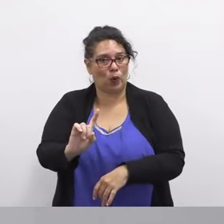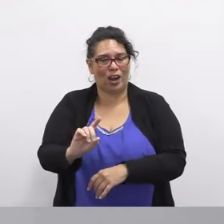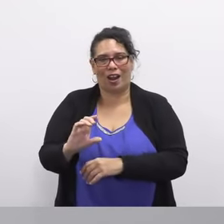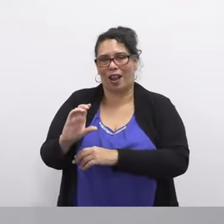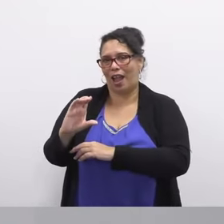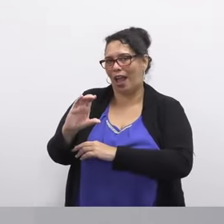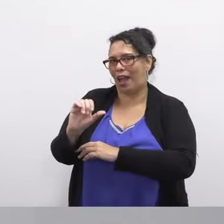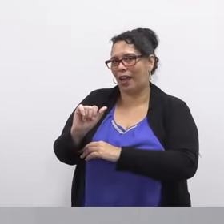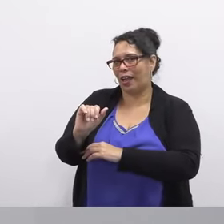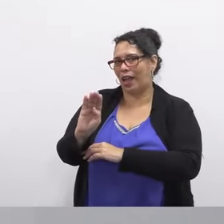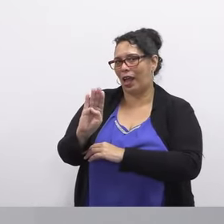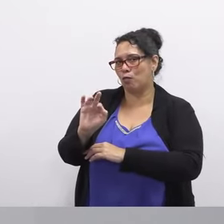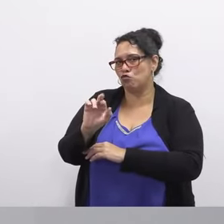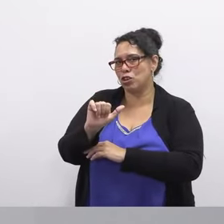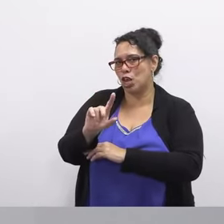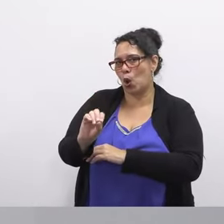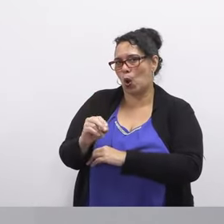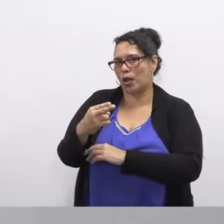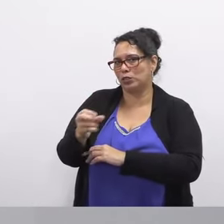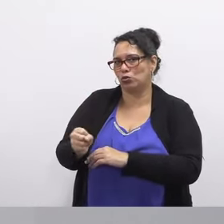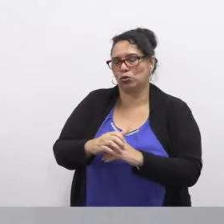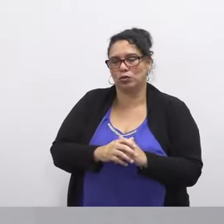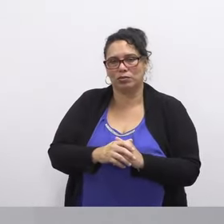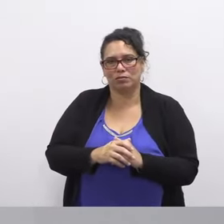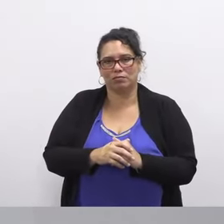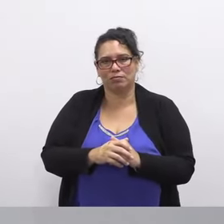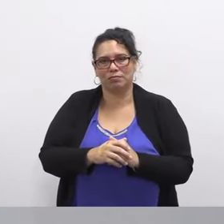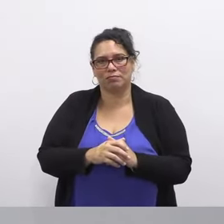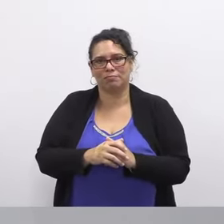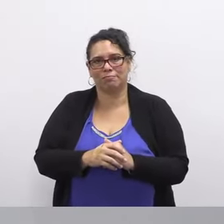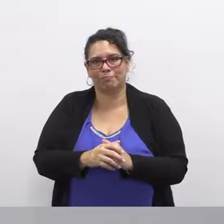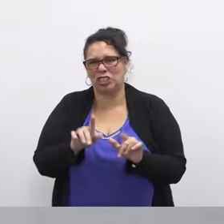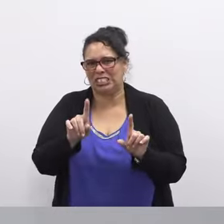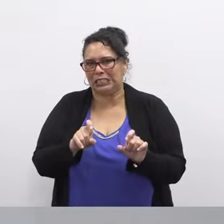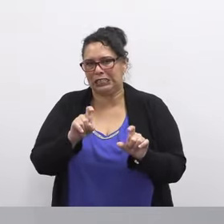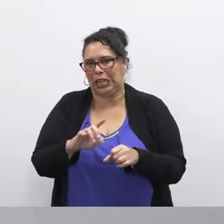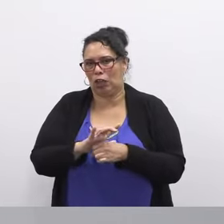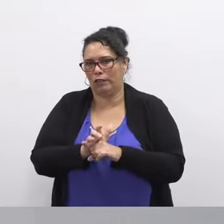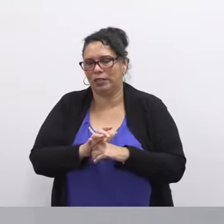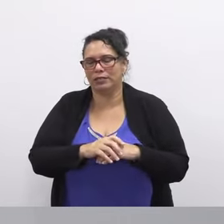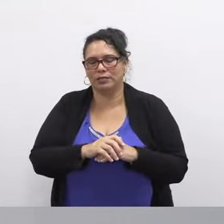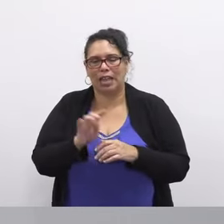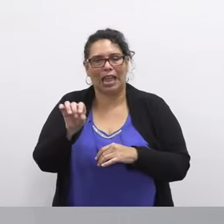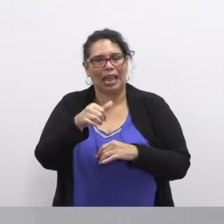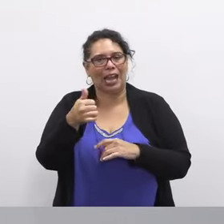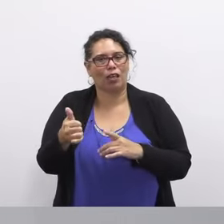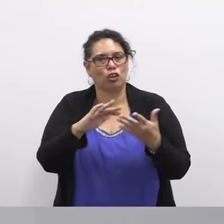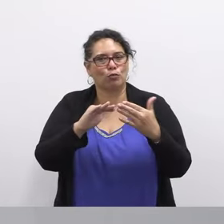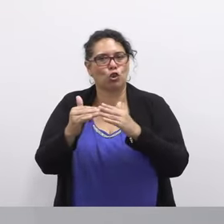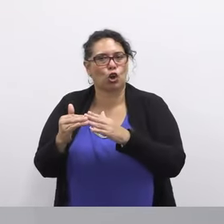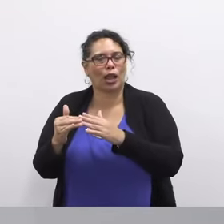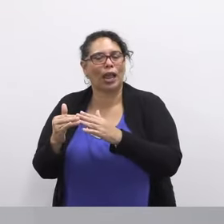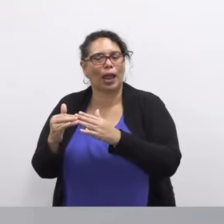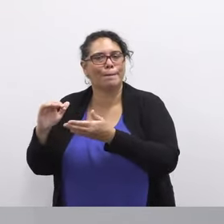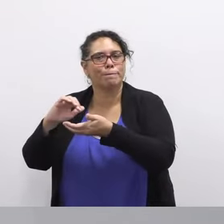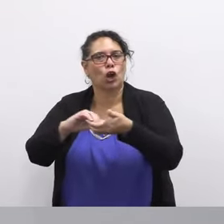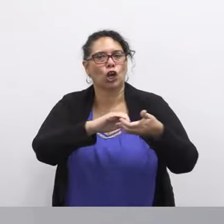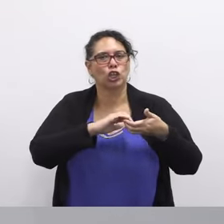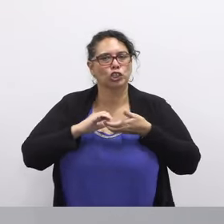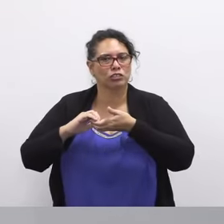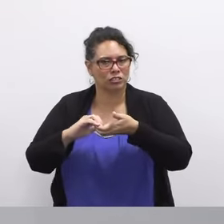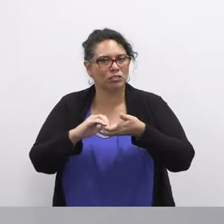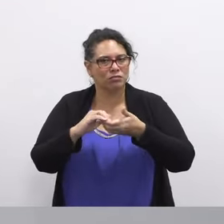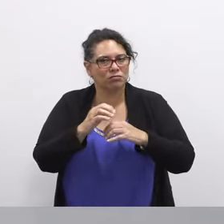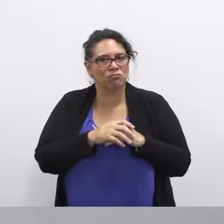right? And working with community partners to set up other health services at our respective schools. And again,